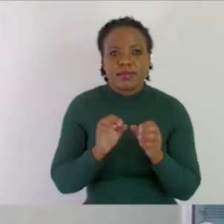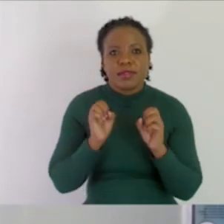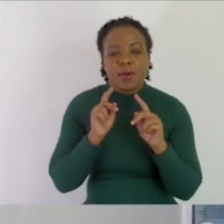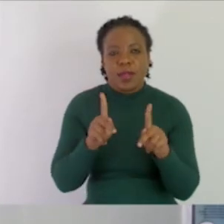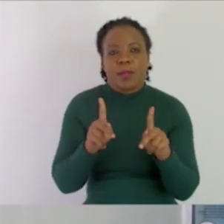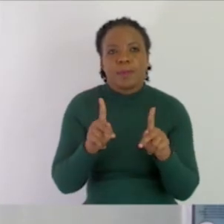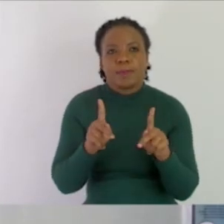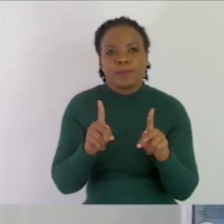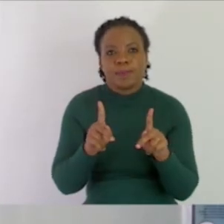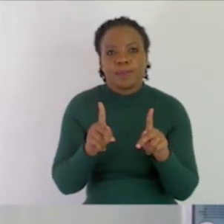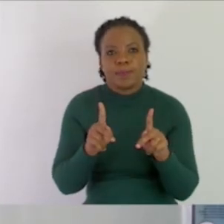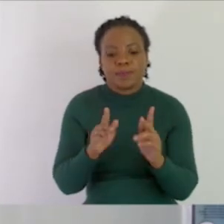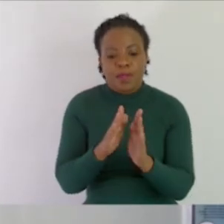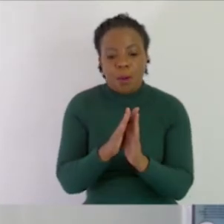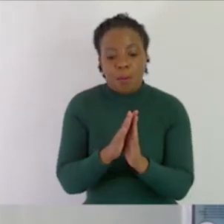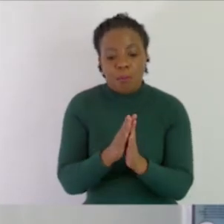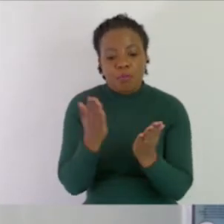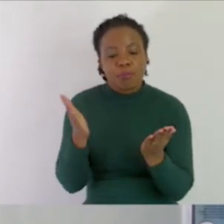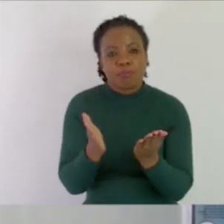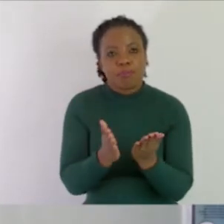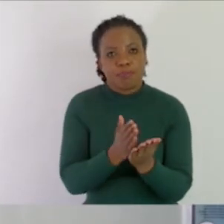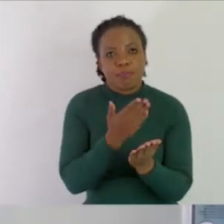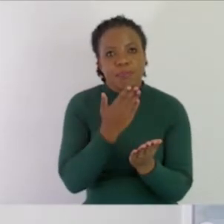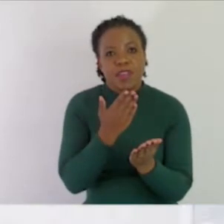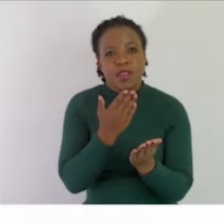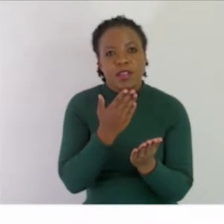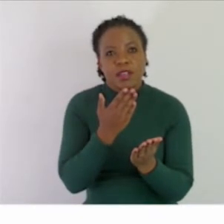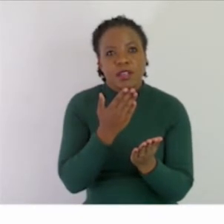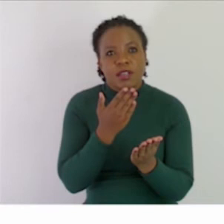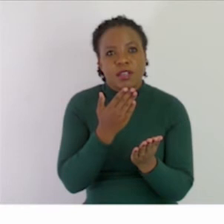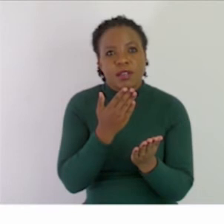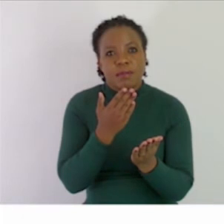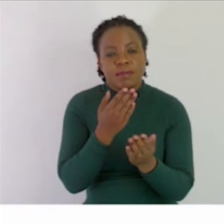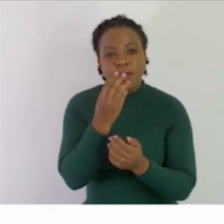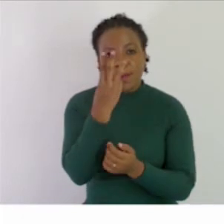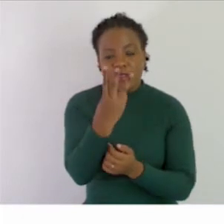Okay, let's turn our books to, on page